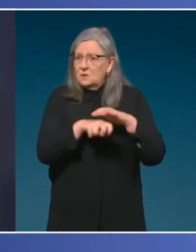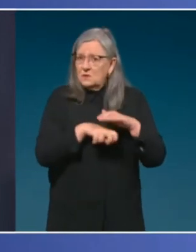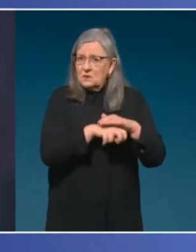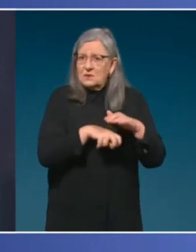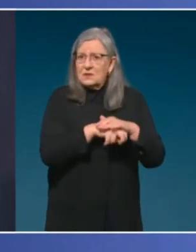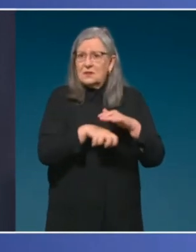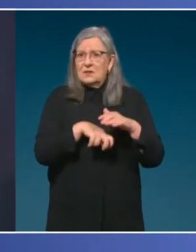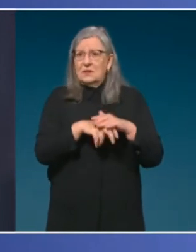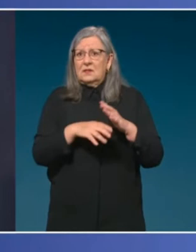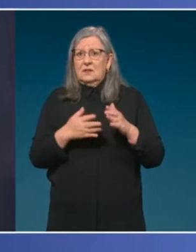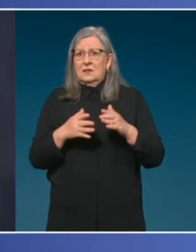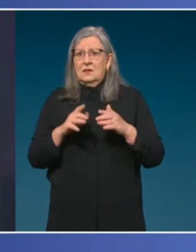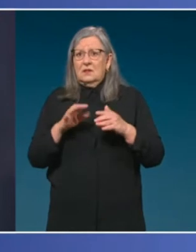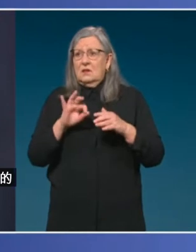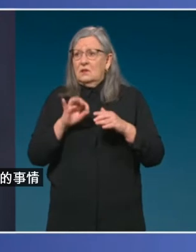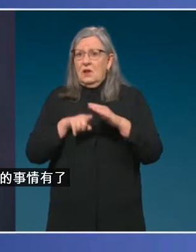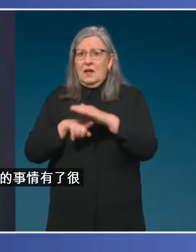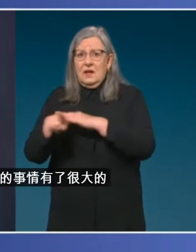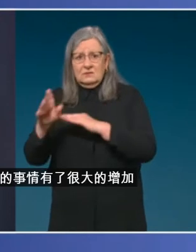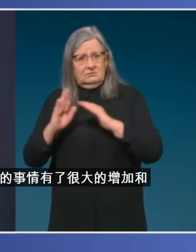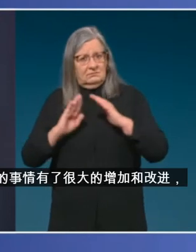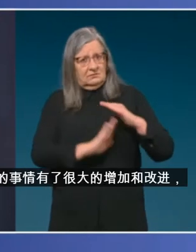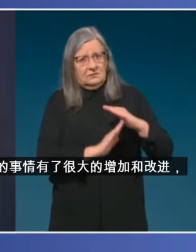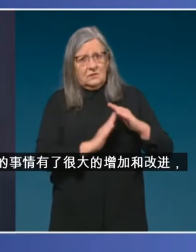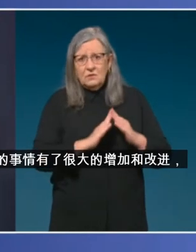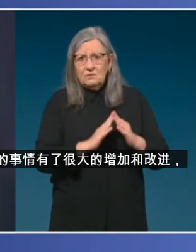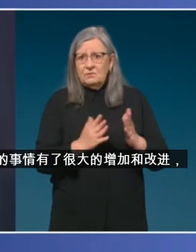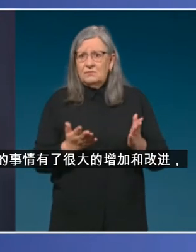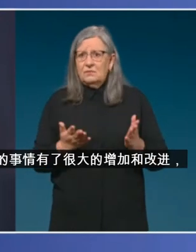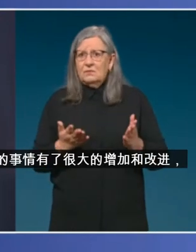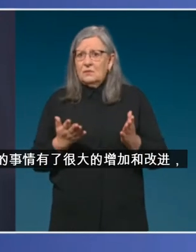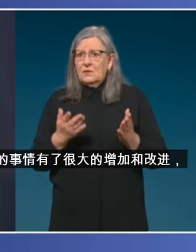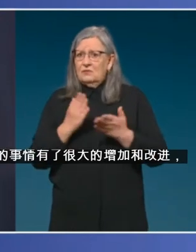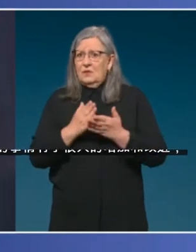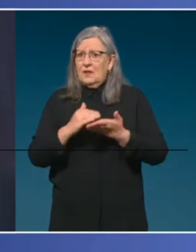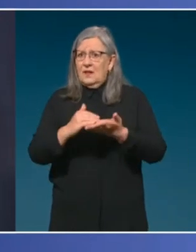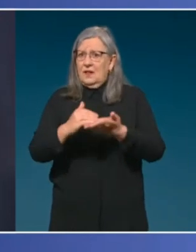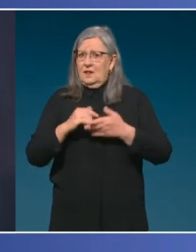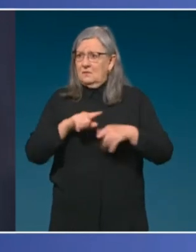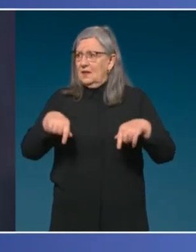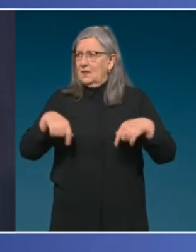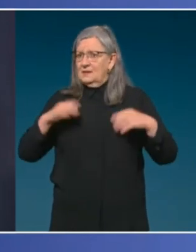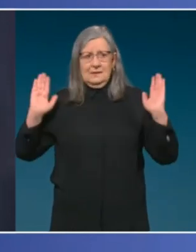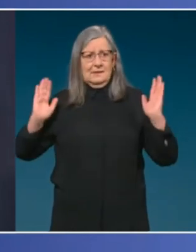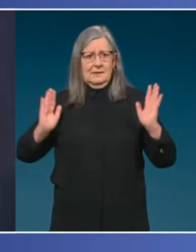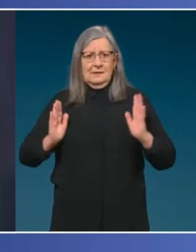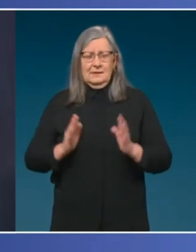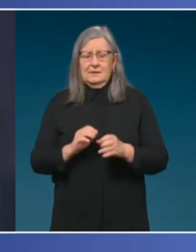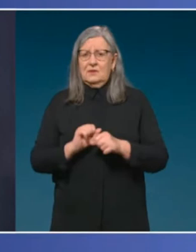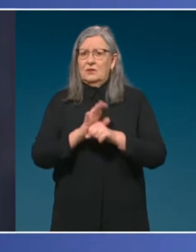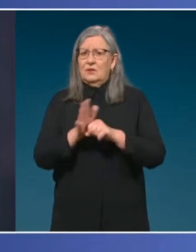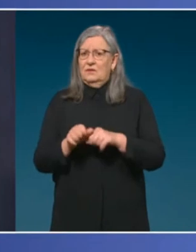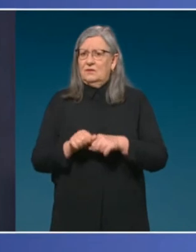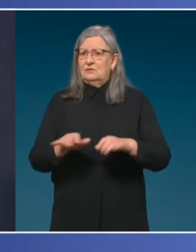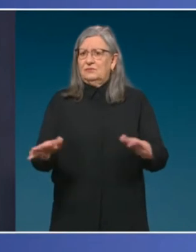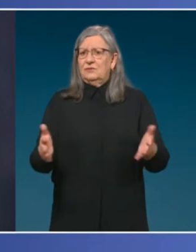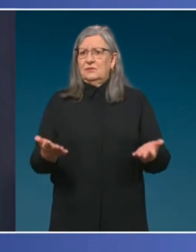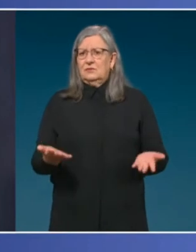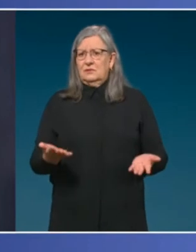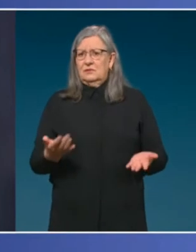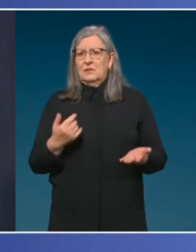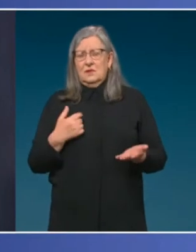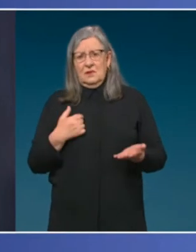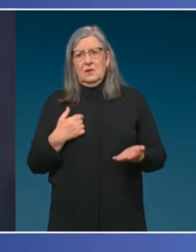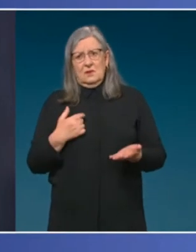improved on our what we're doing there in the last couple of days. So really making sure that everyone is getting tested, making sure